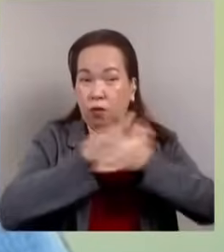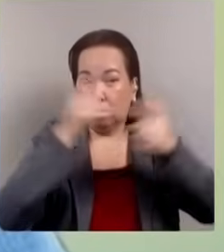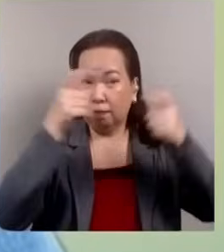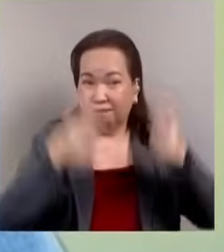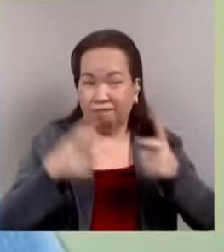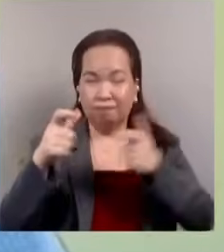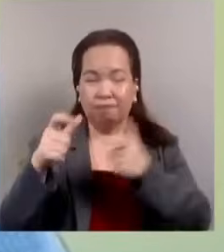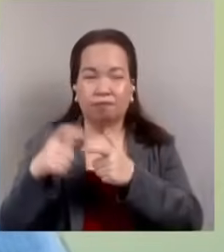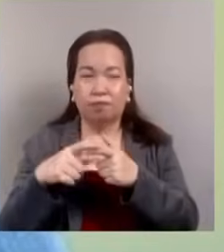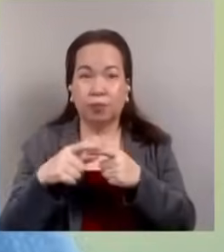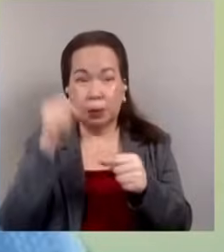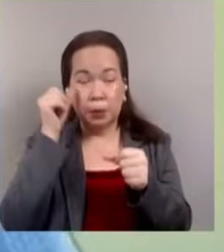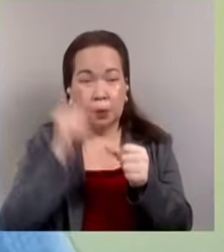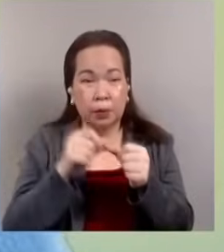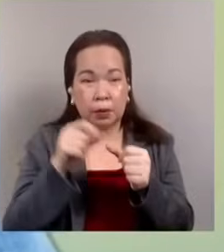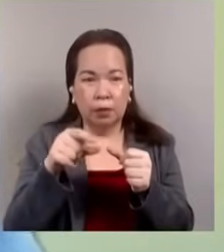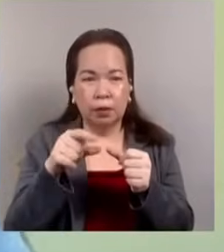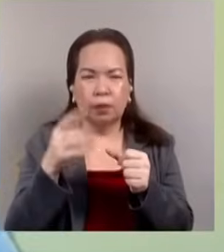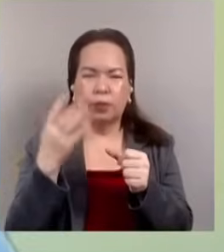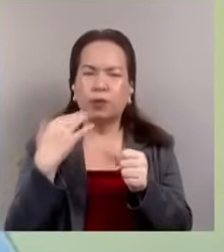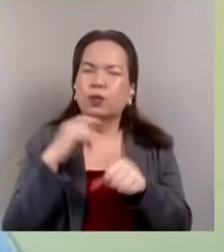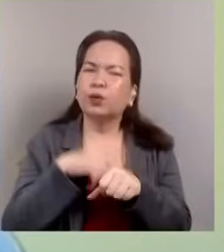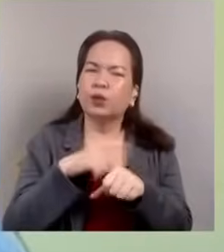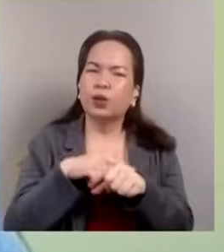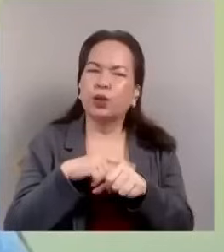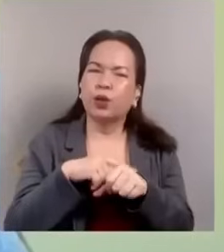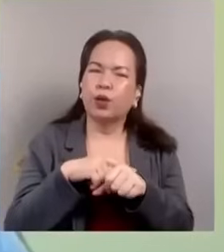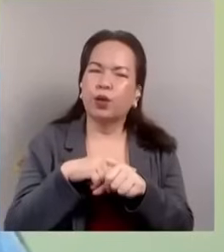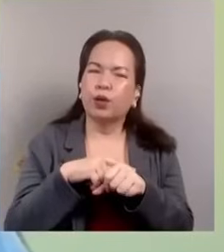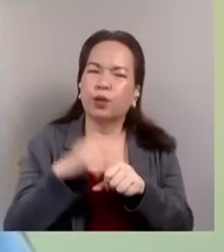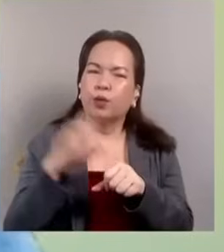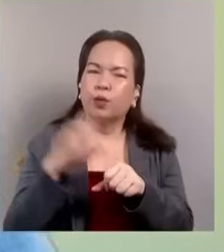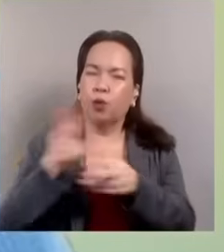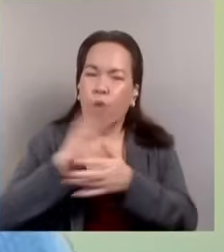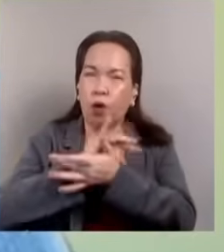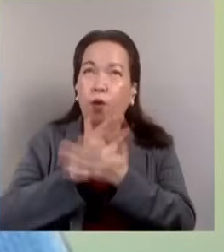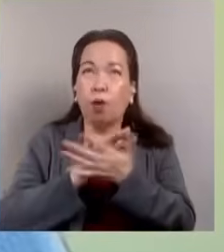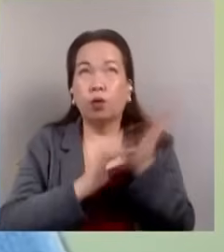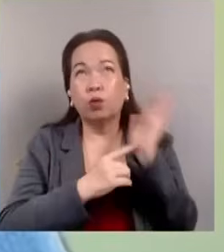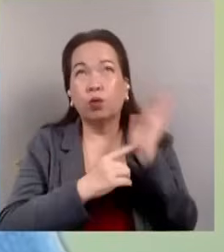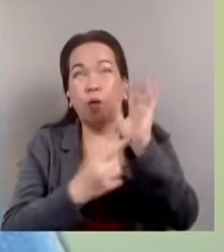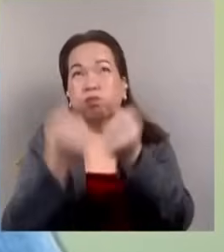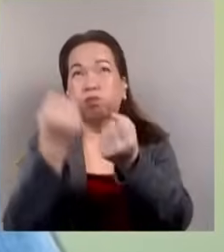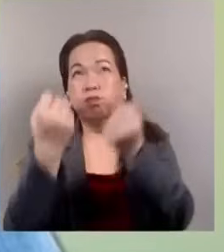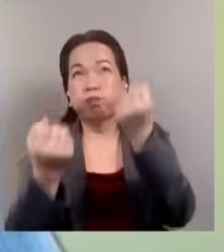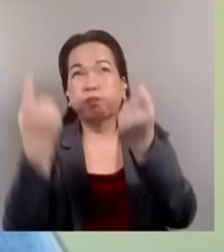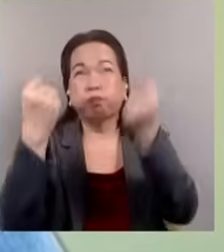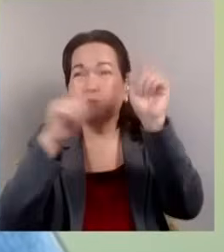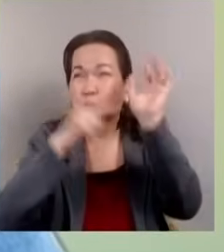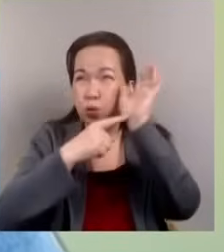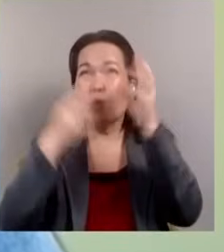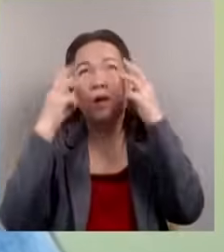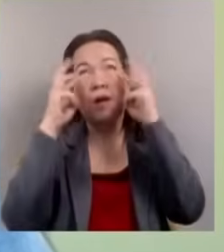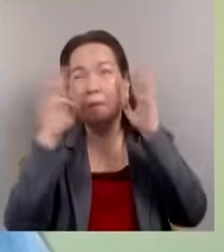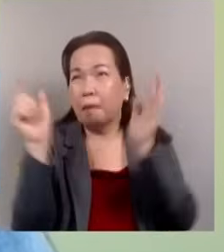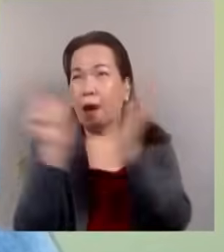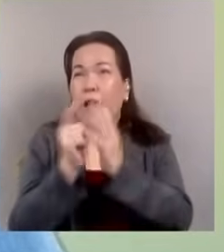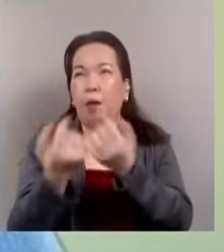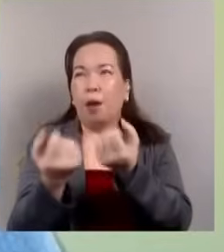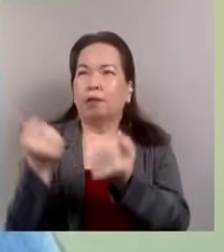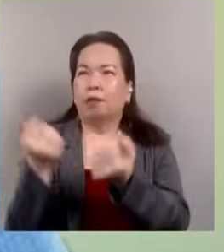nyo, nung time na COVID, community display lang ang allowed at bawal magpaputok ang ating mga kababayan. So for this